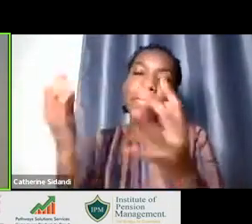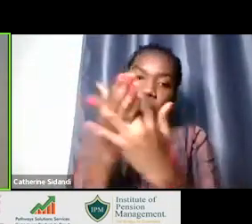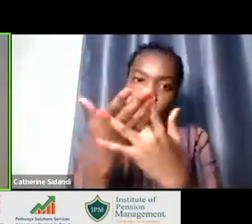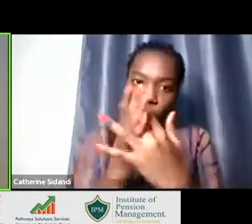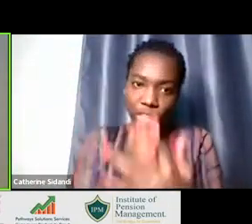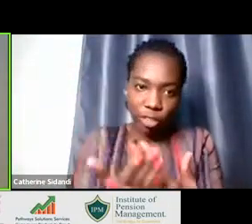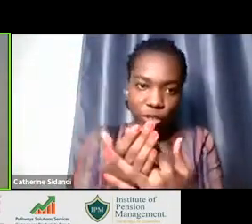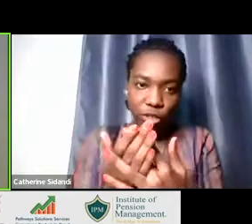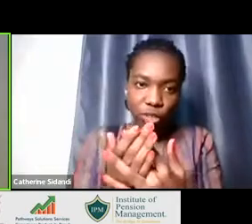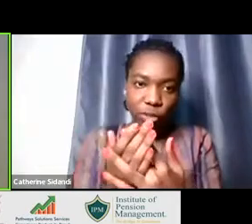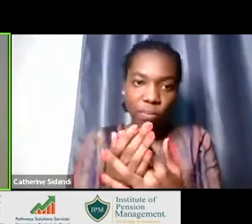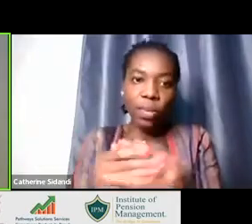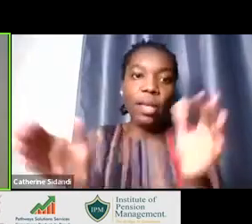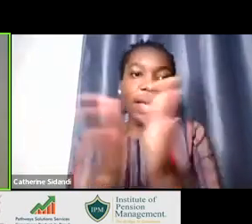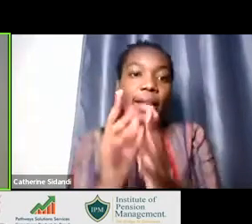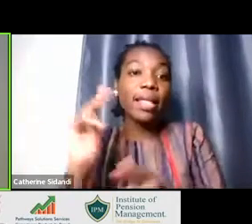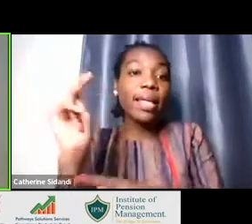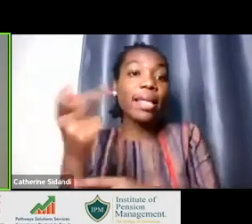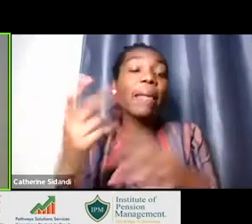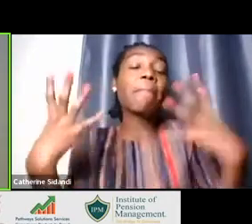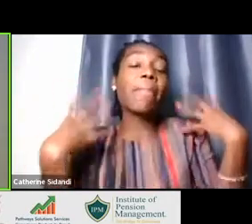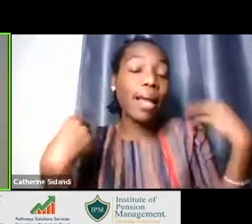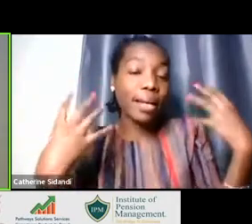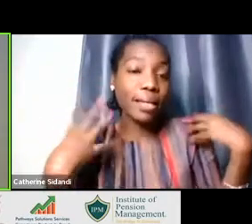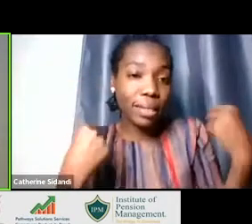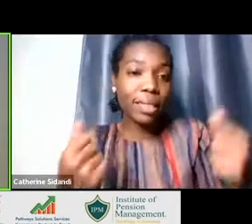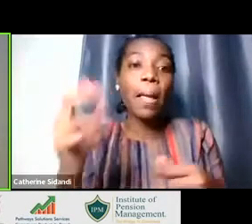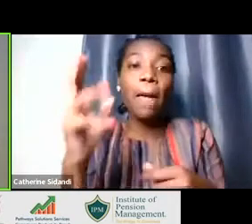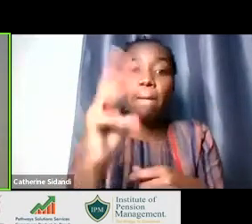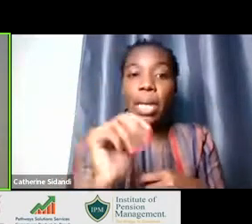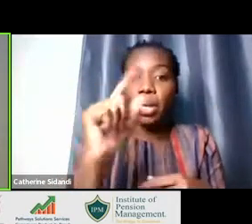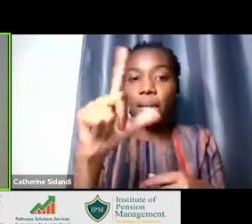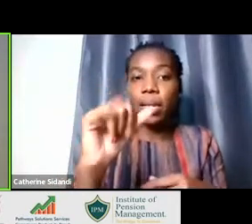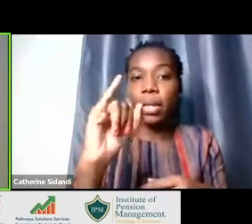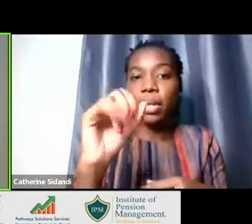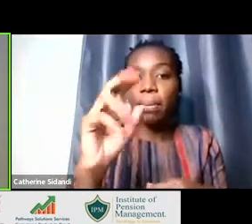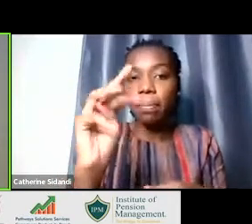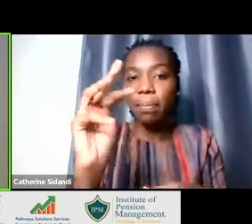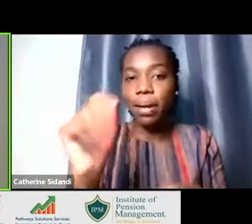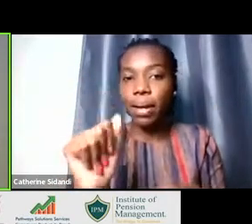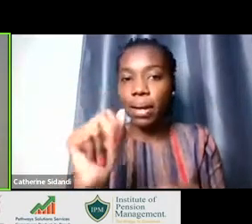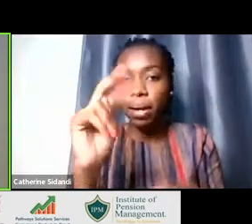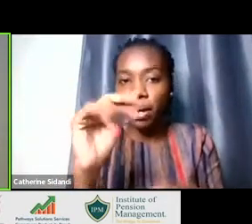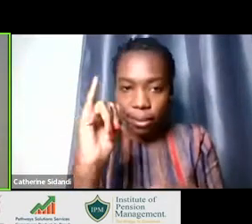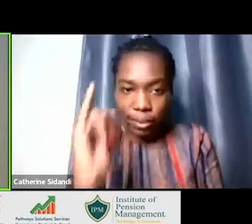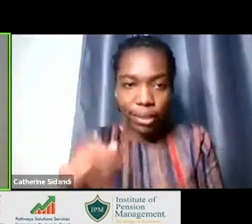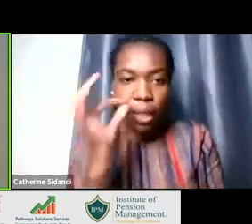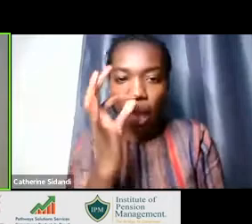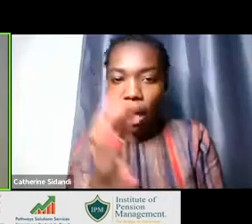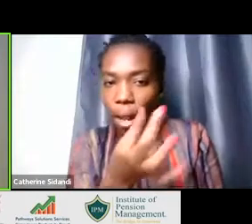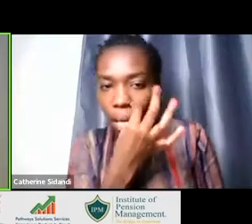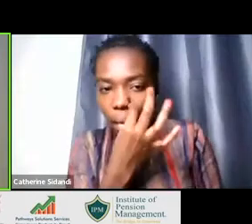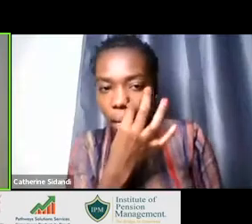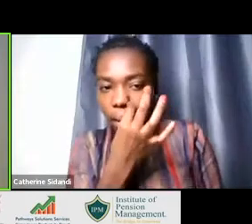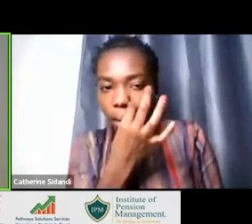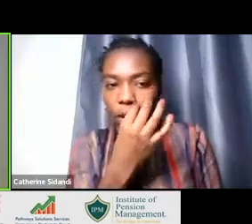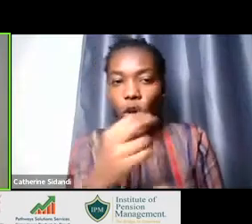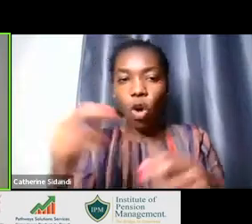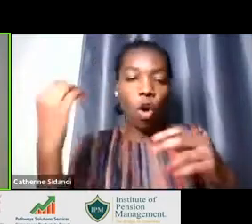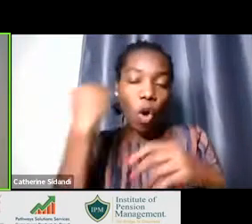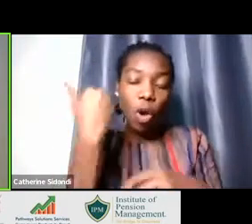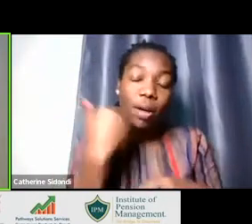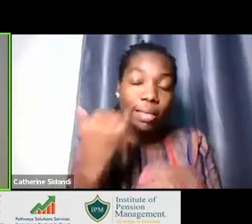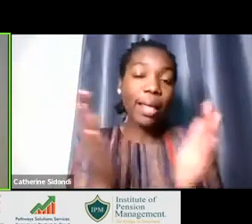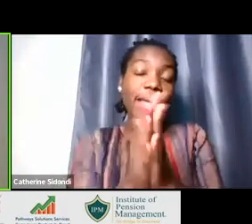by the Kenyan Judiciary and practices at the Milimani, Nyeri, and Korogoya High Courts. Aside from mediation, Maina